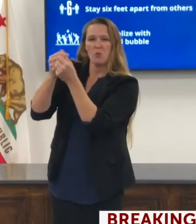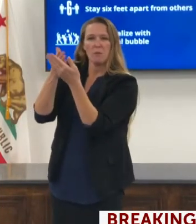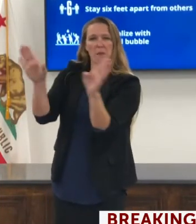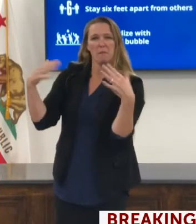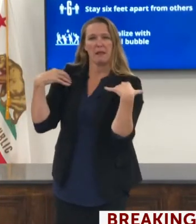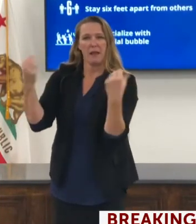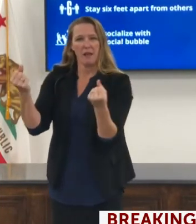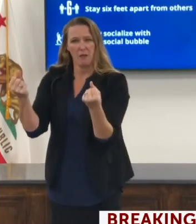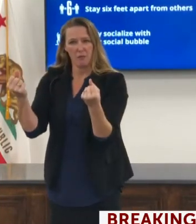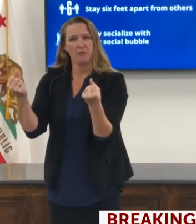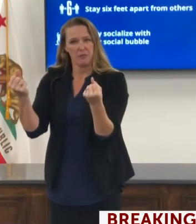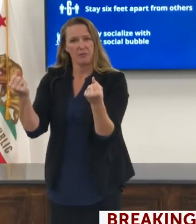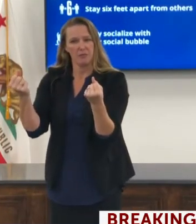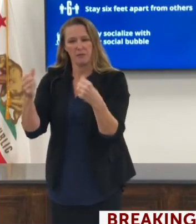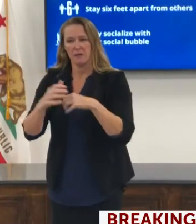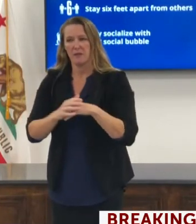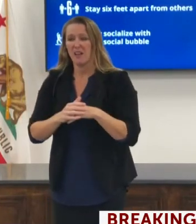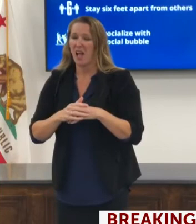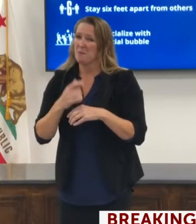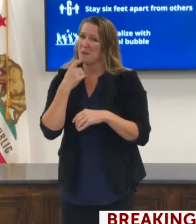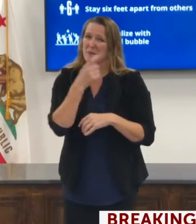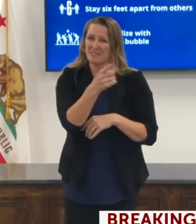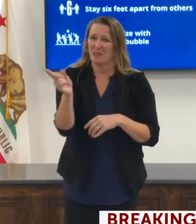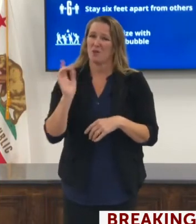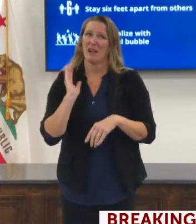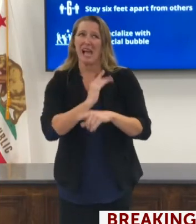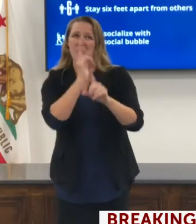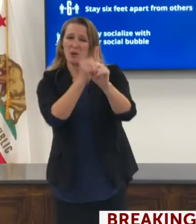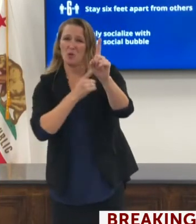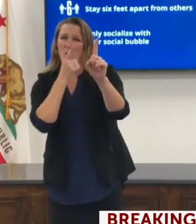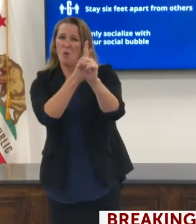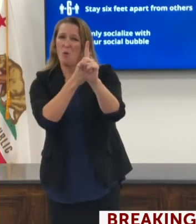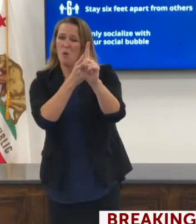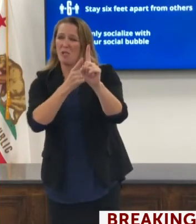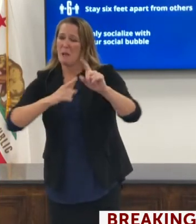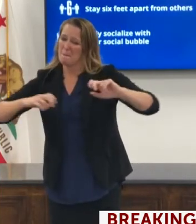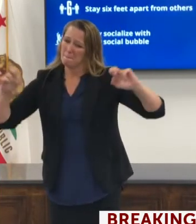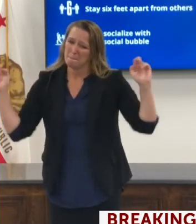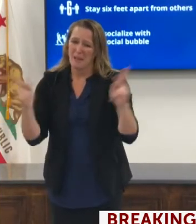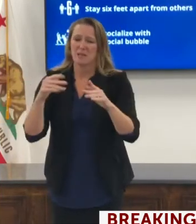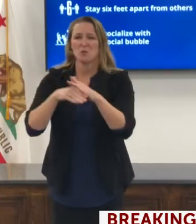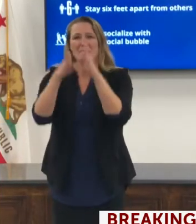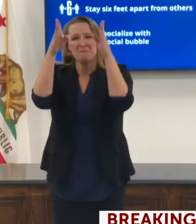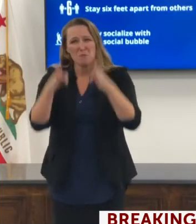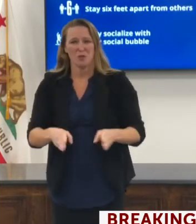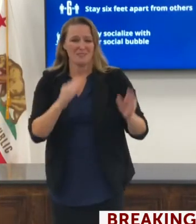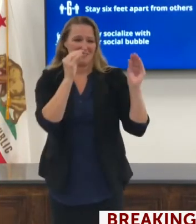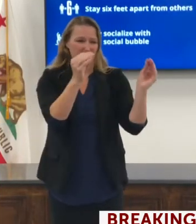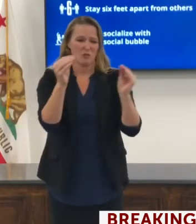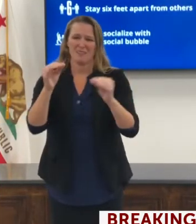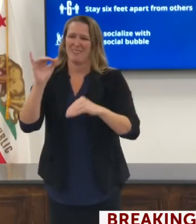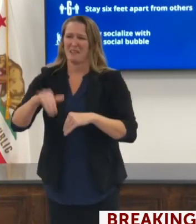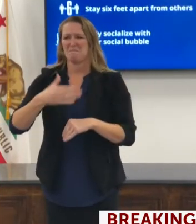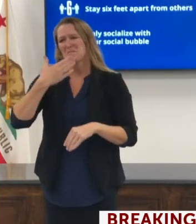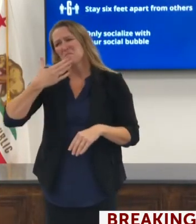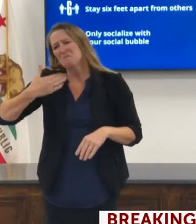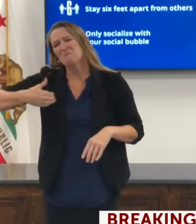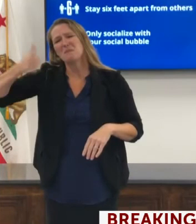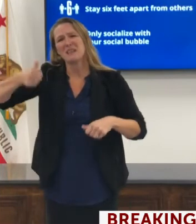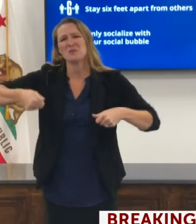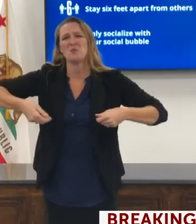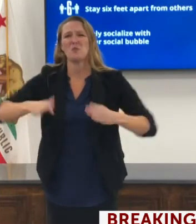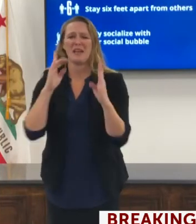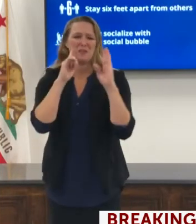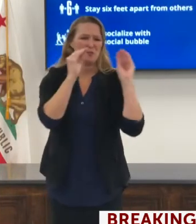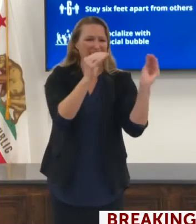goal is to get back to in-person instruction. That is the most effective tool in our educational tool belt for as